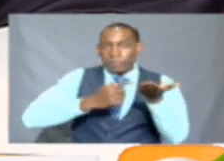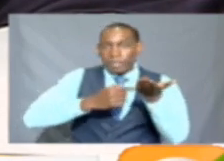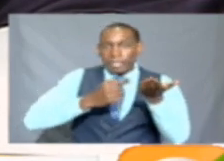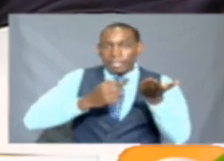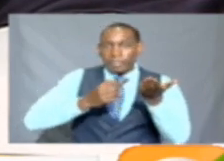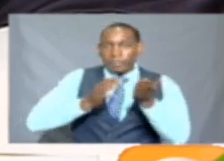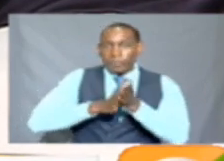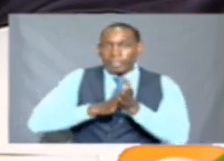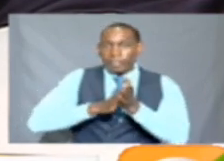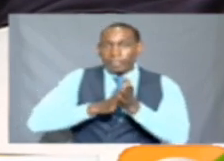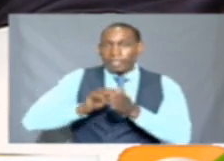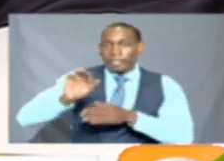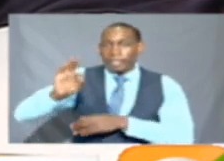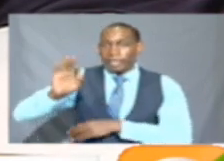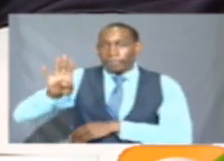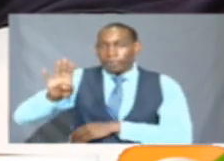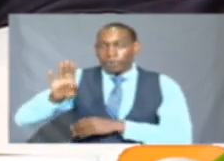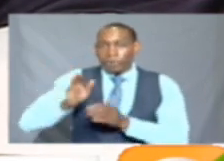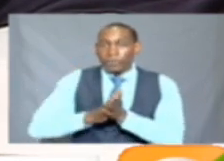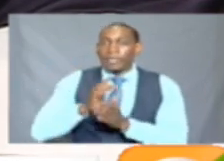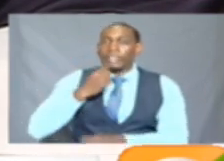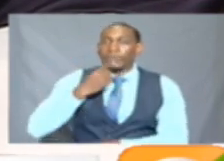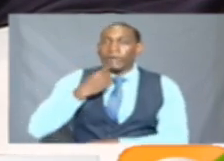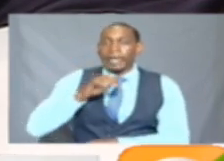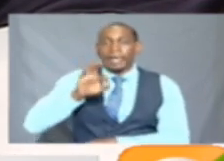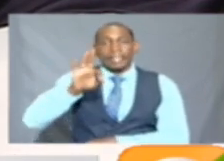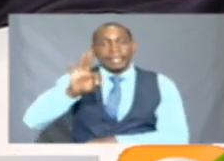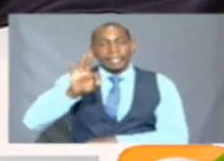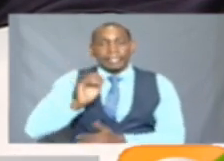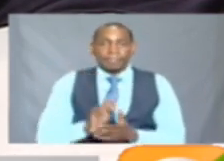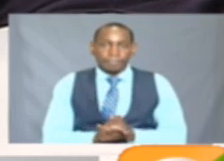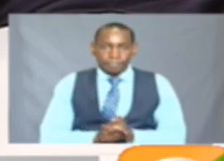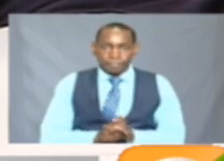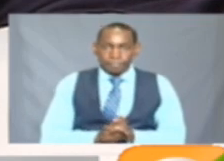struck Mijikendas, 34. Turkanas, 3.